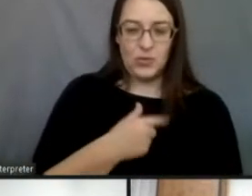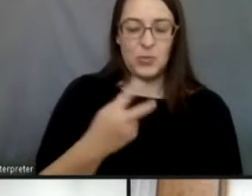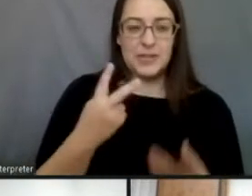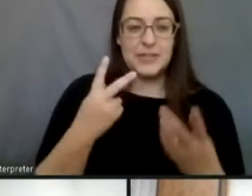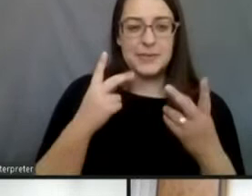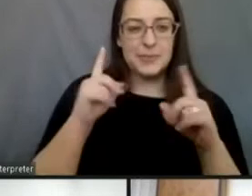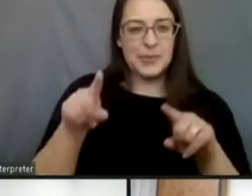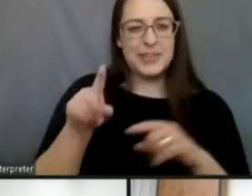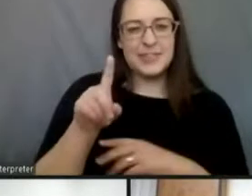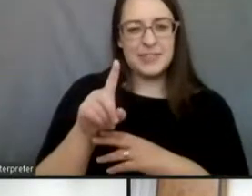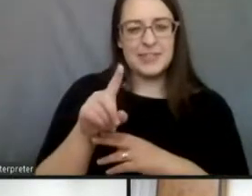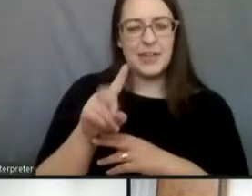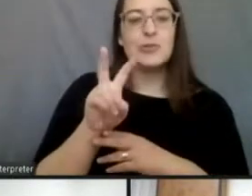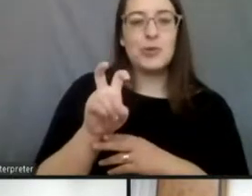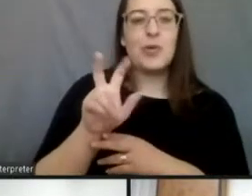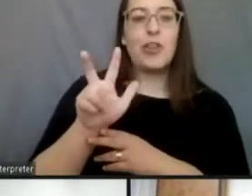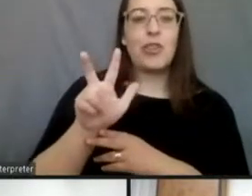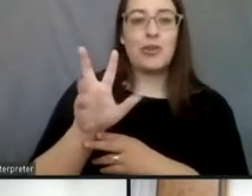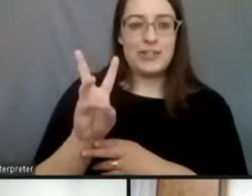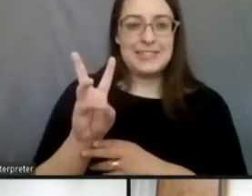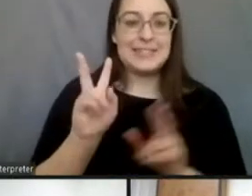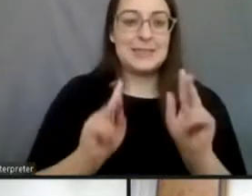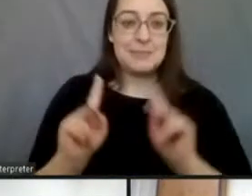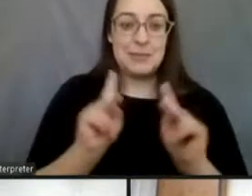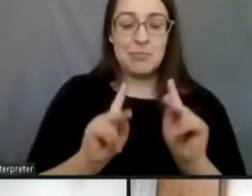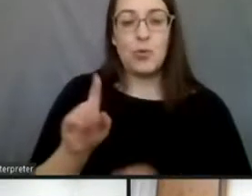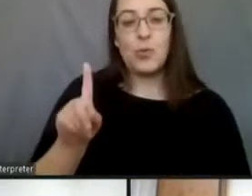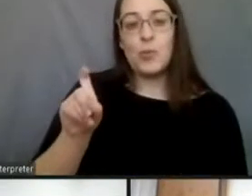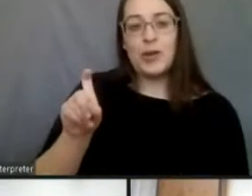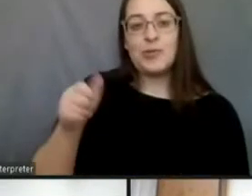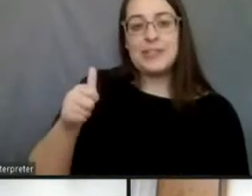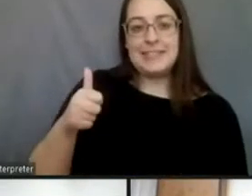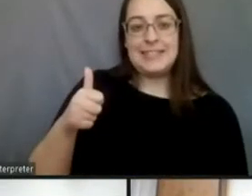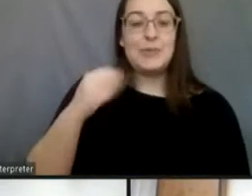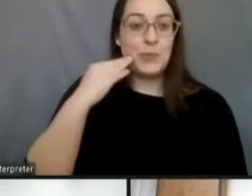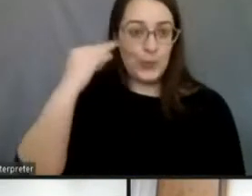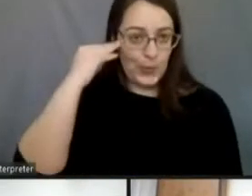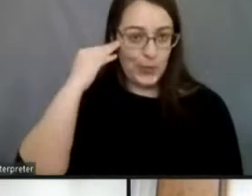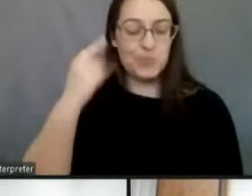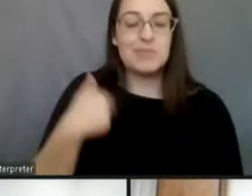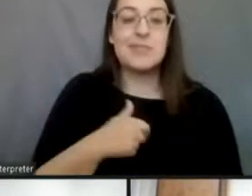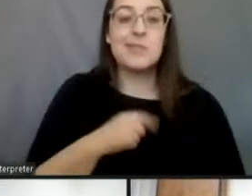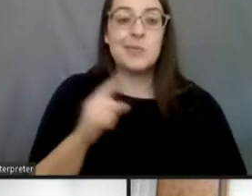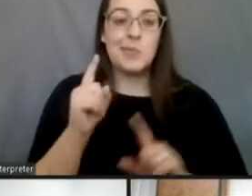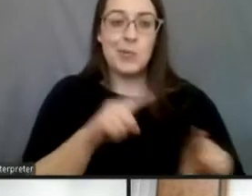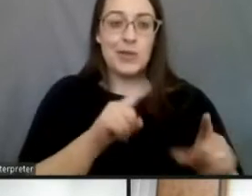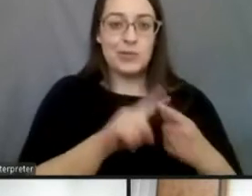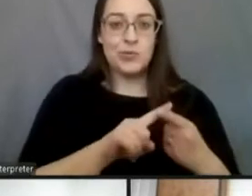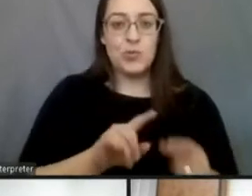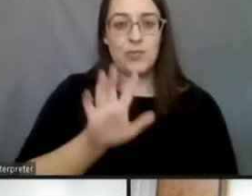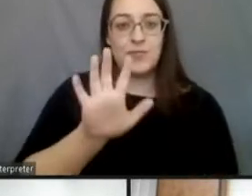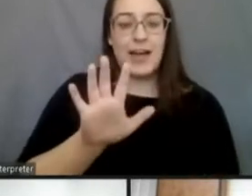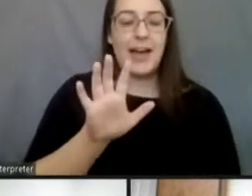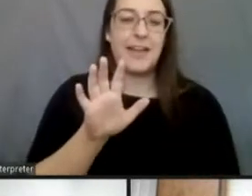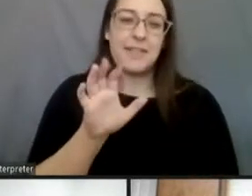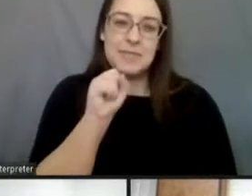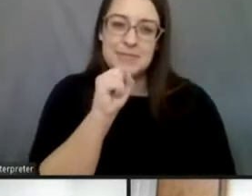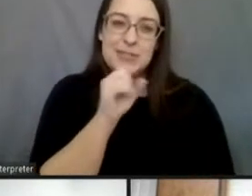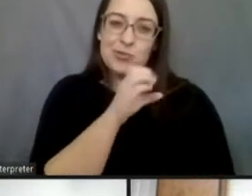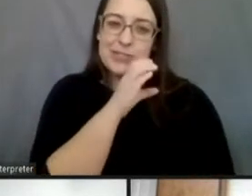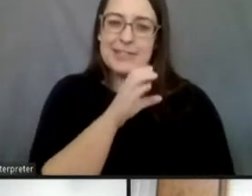visited 236 patients in 110 homes, and we also visited 5 senior